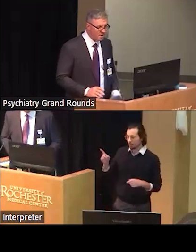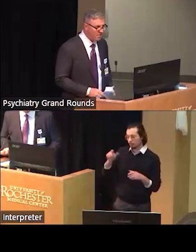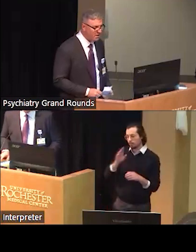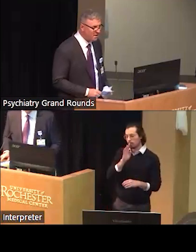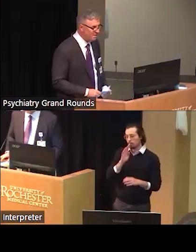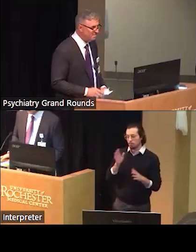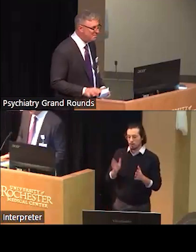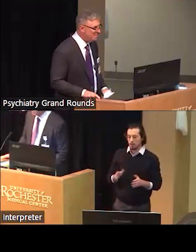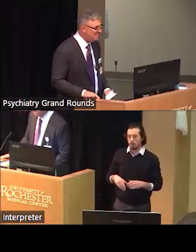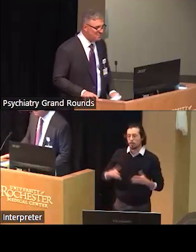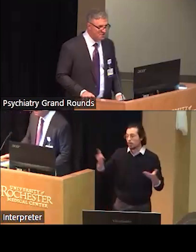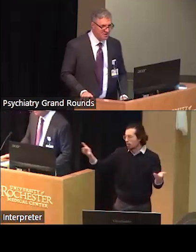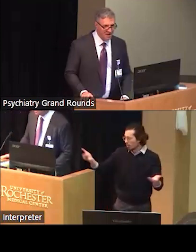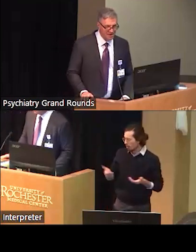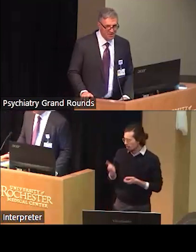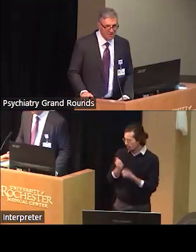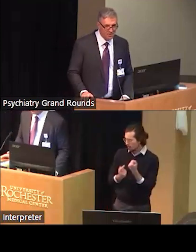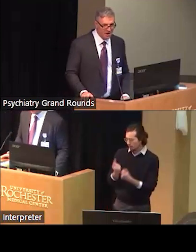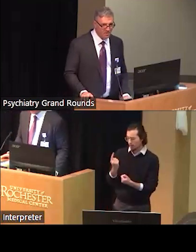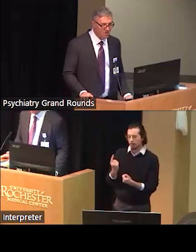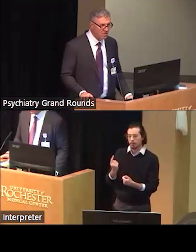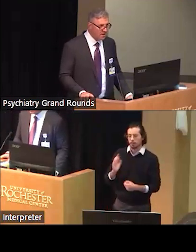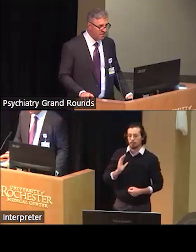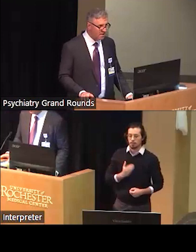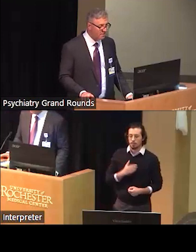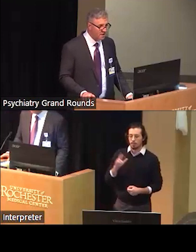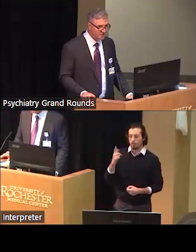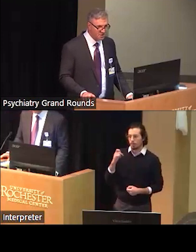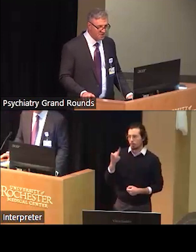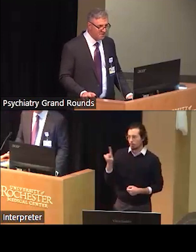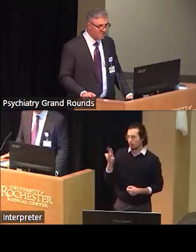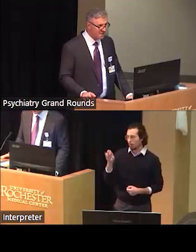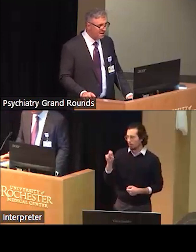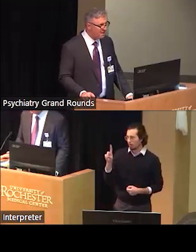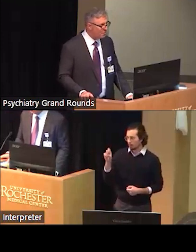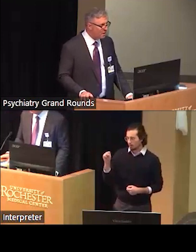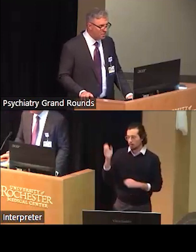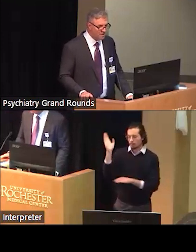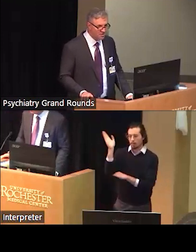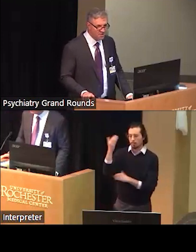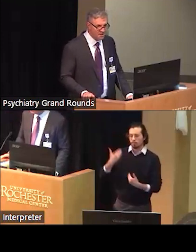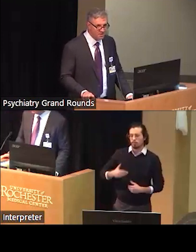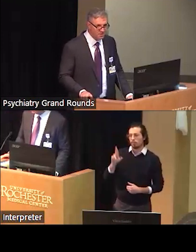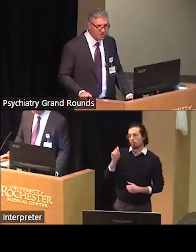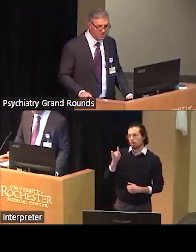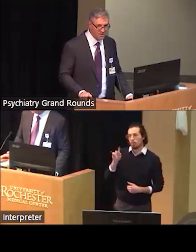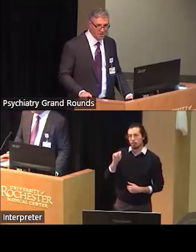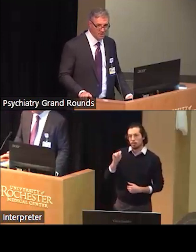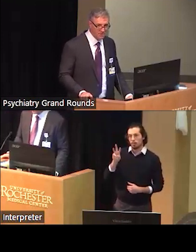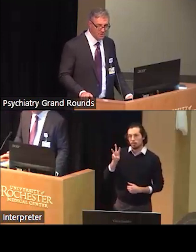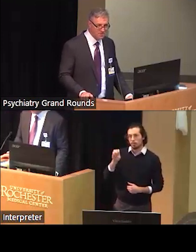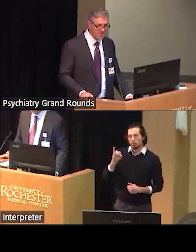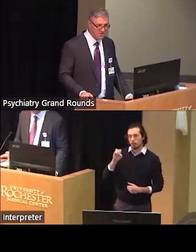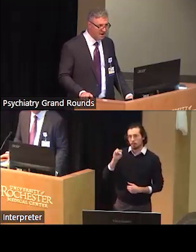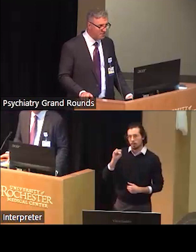Well, welcome everybody to today's Steinberg Grand Rounds Lecture. I'm Robert Weissman. I'm the Director